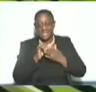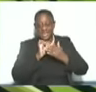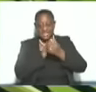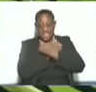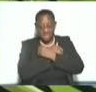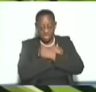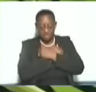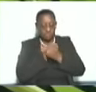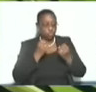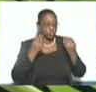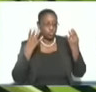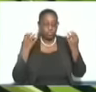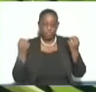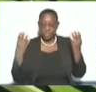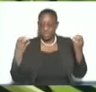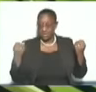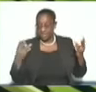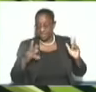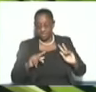love for so many of us